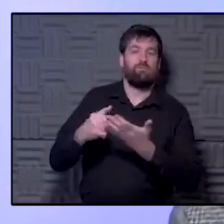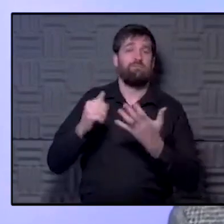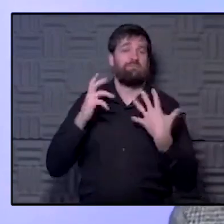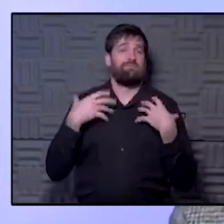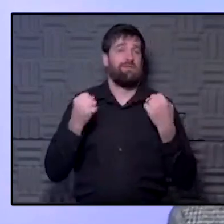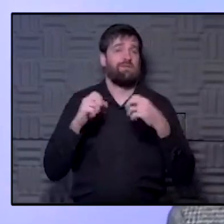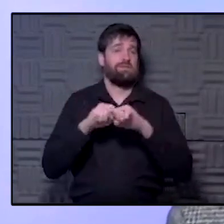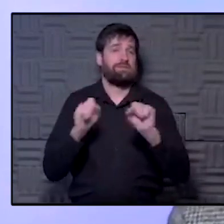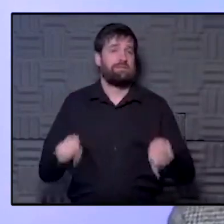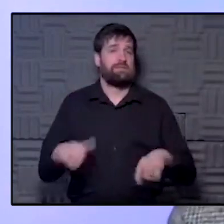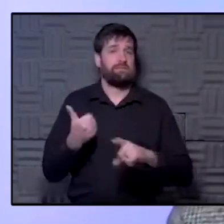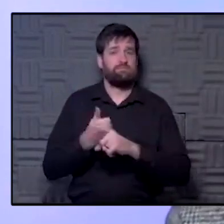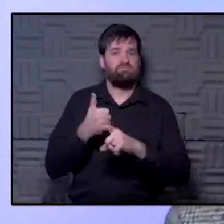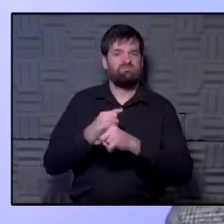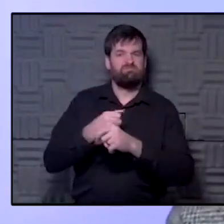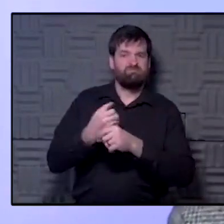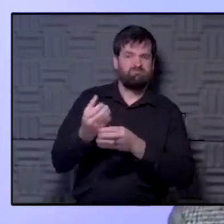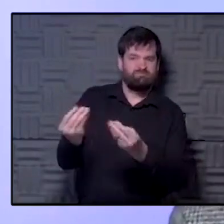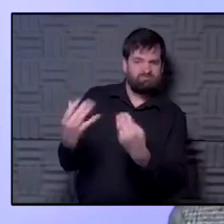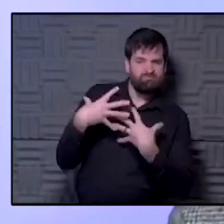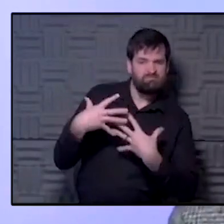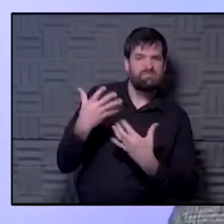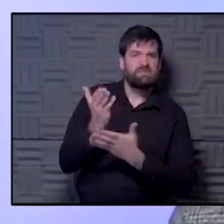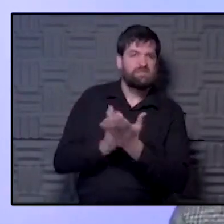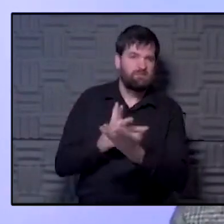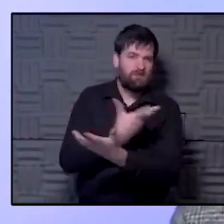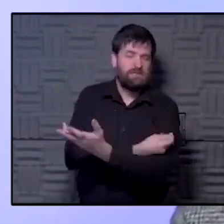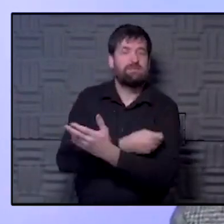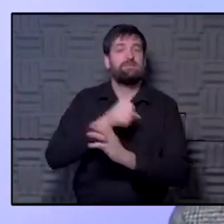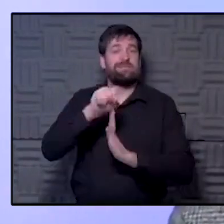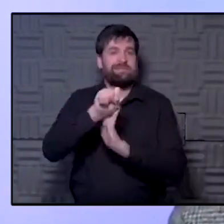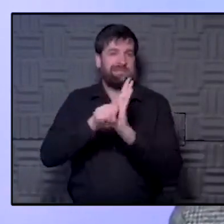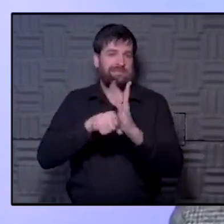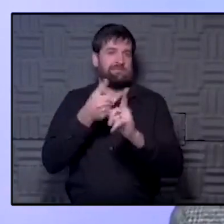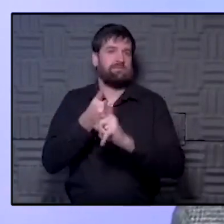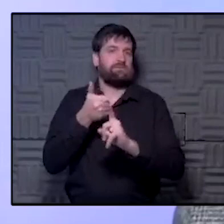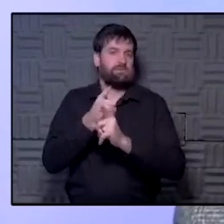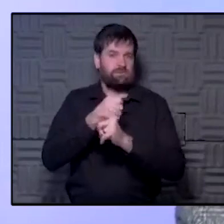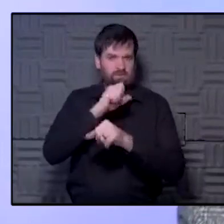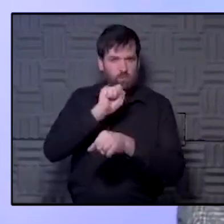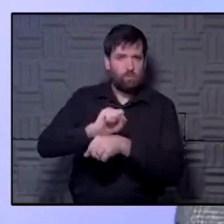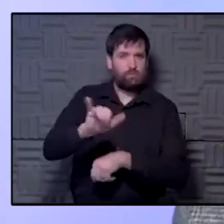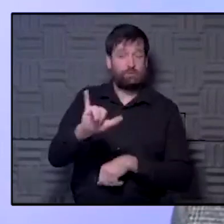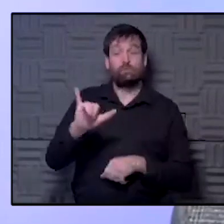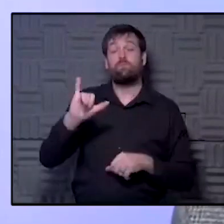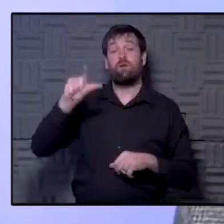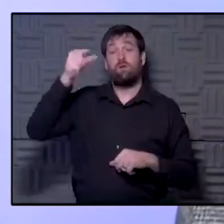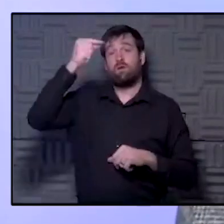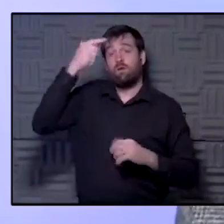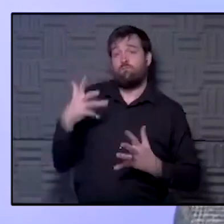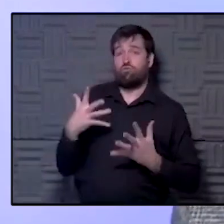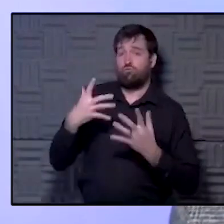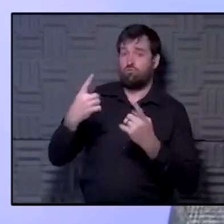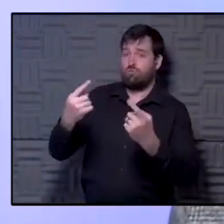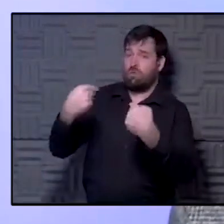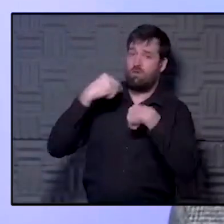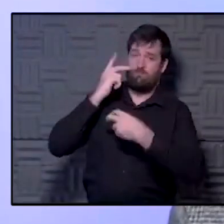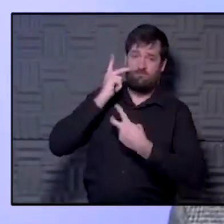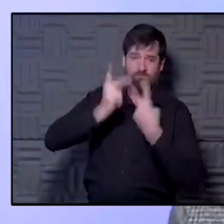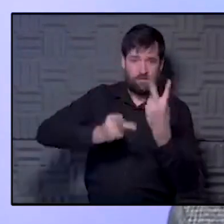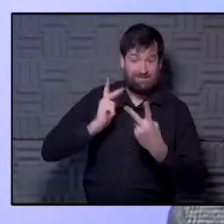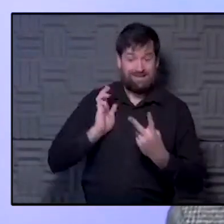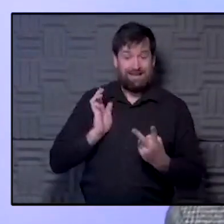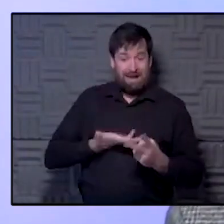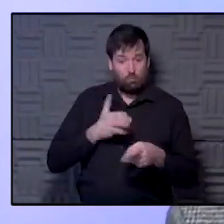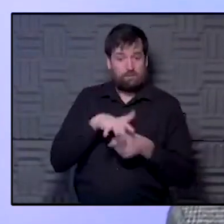systems has pitched some vaccine in, and I think the state's working on it as well. We've actually got the governor coming to visit our